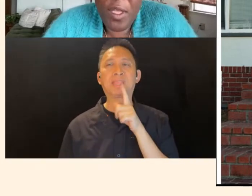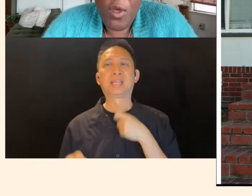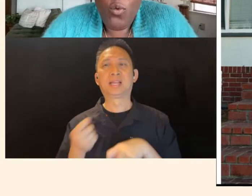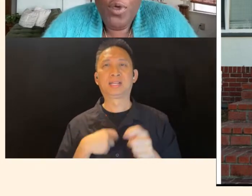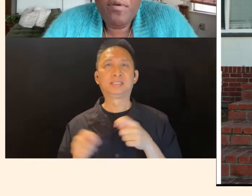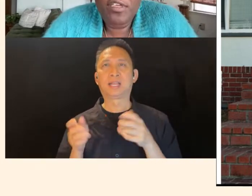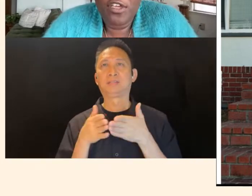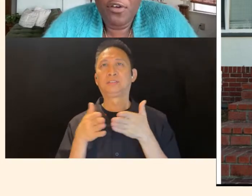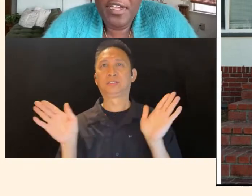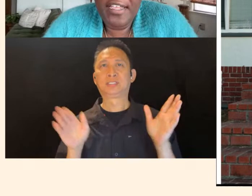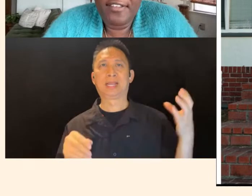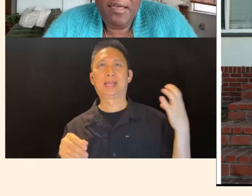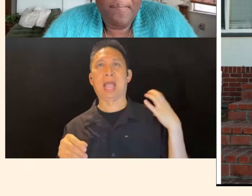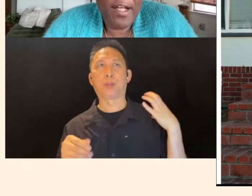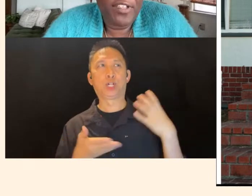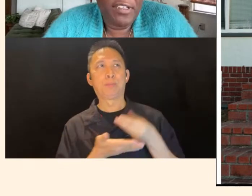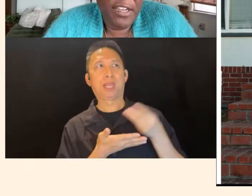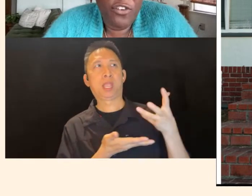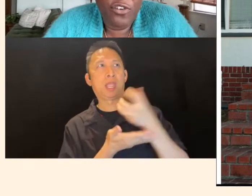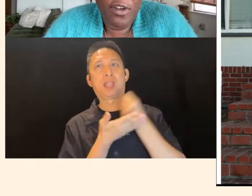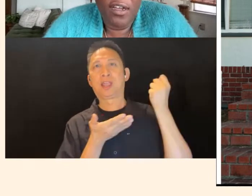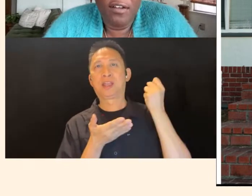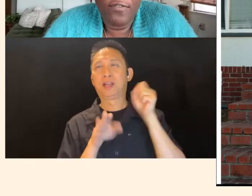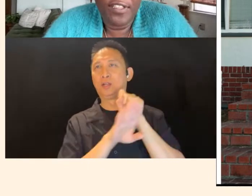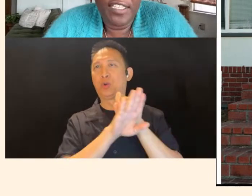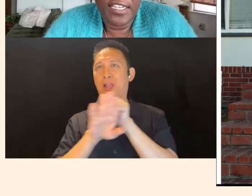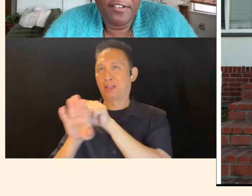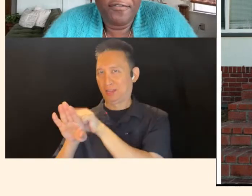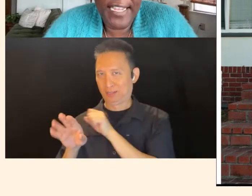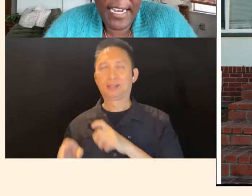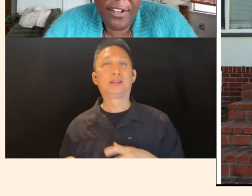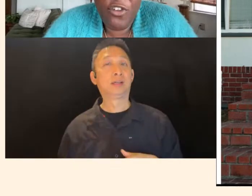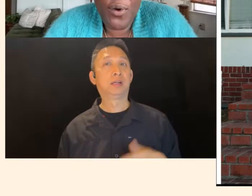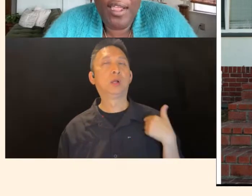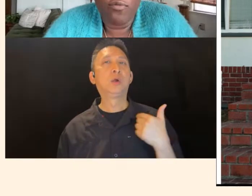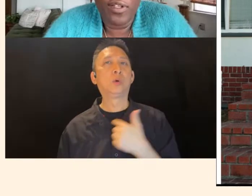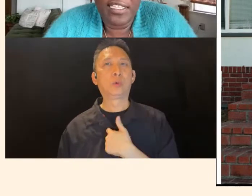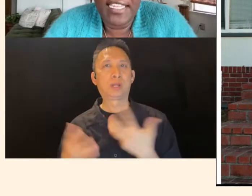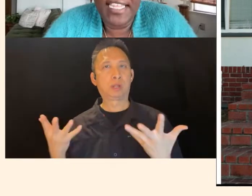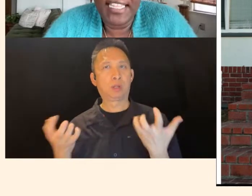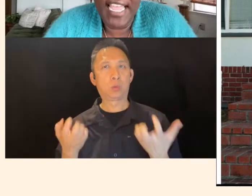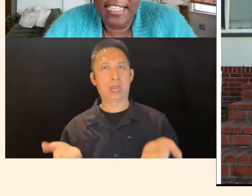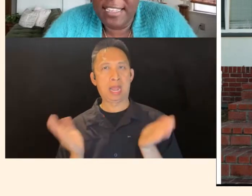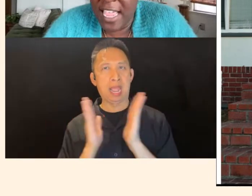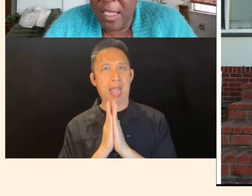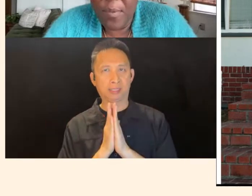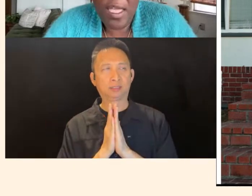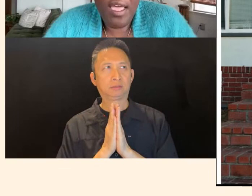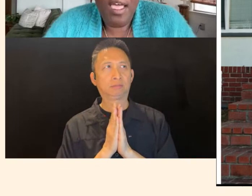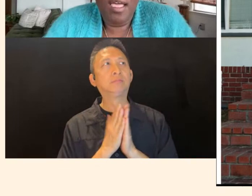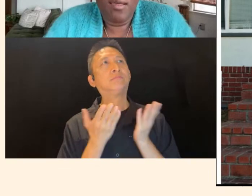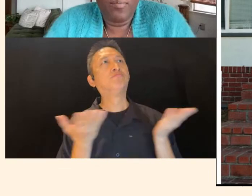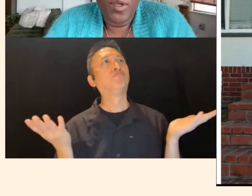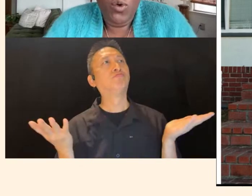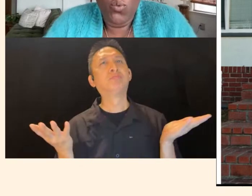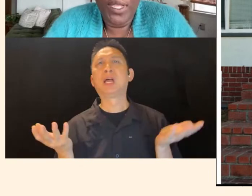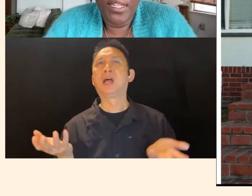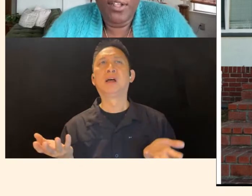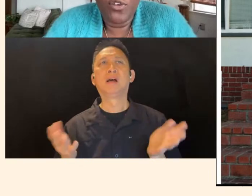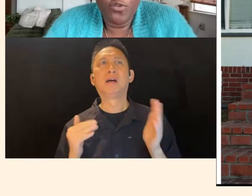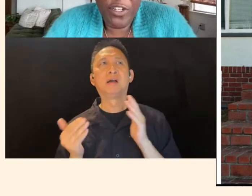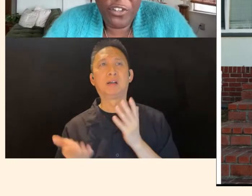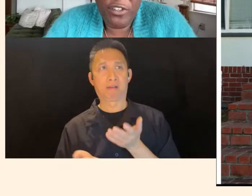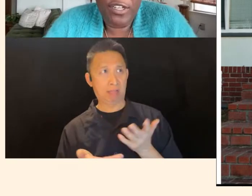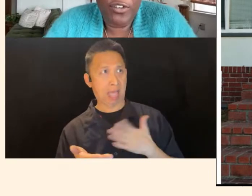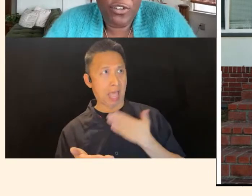campaign. We were curious about the nature of the financial and real estate landscape when